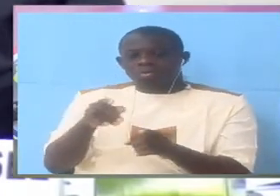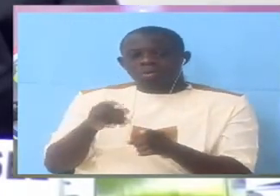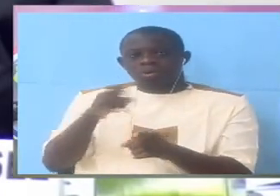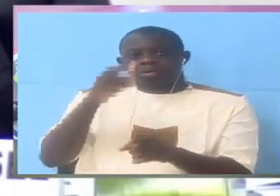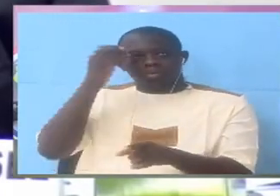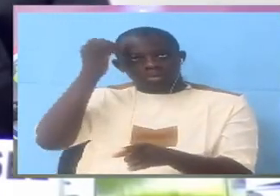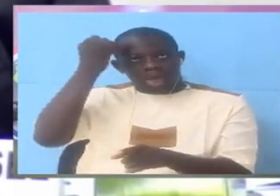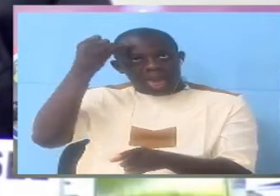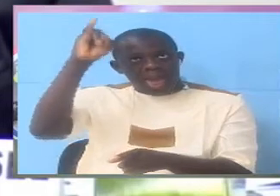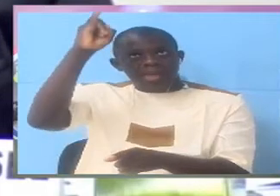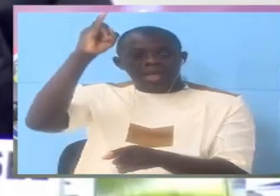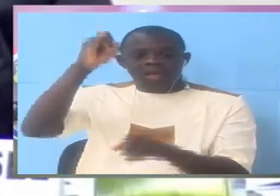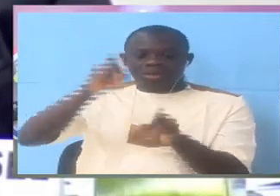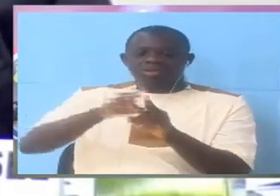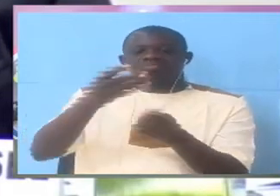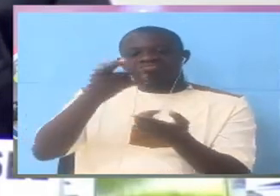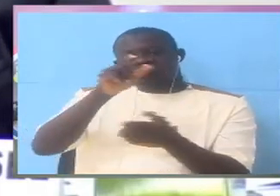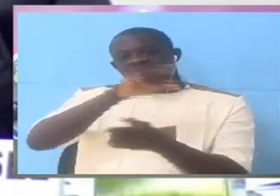air?